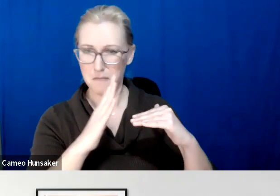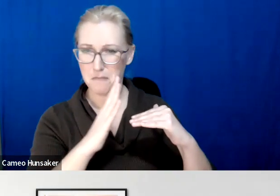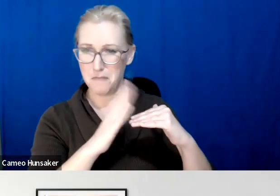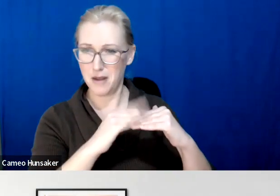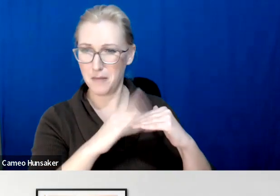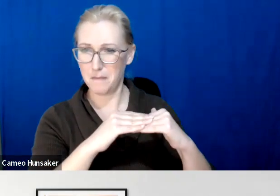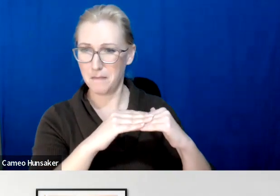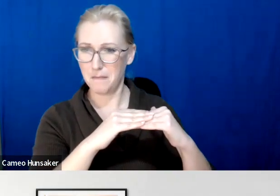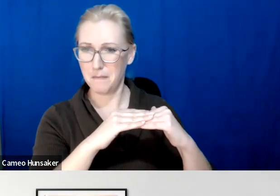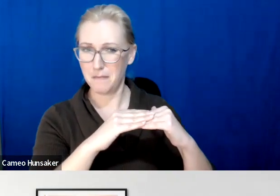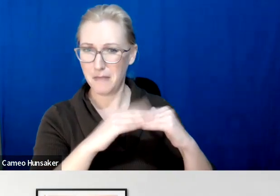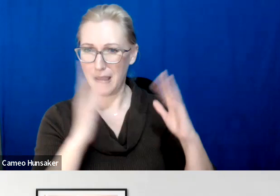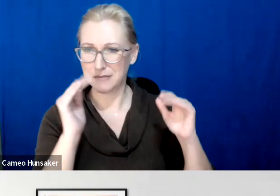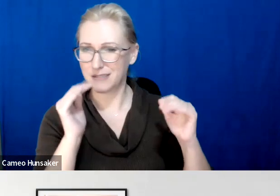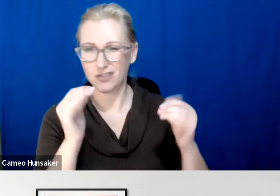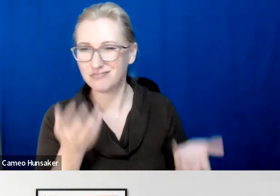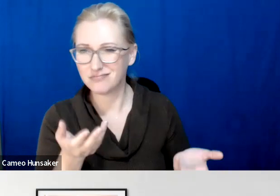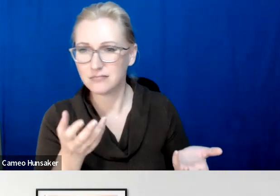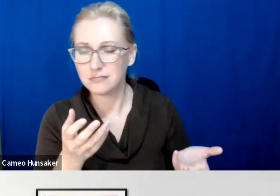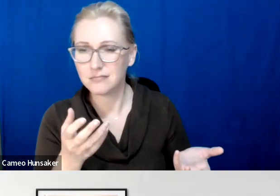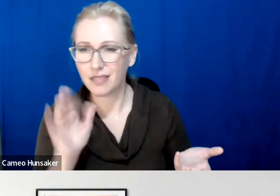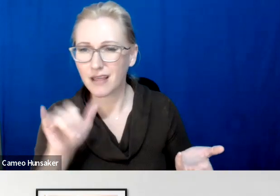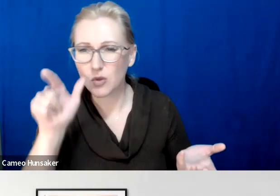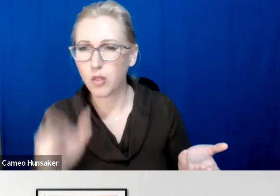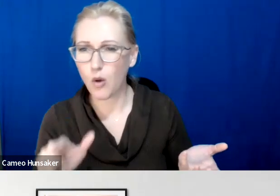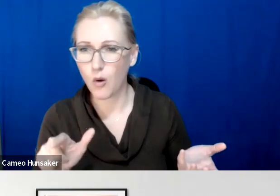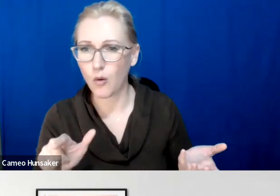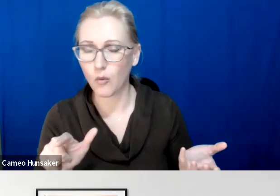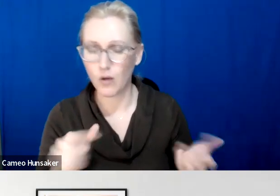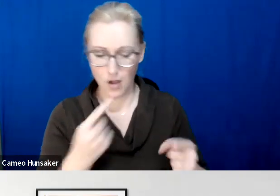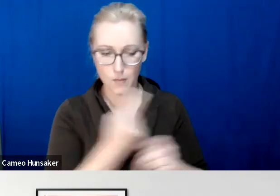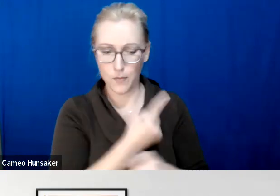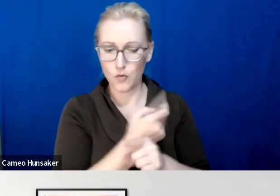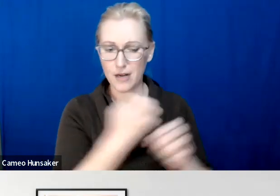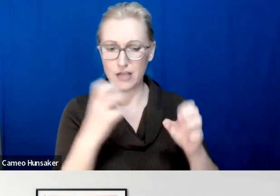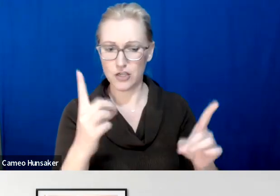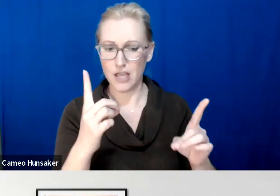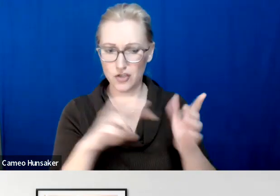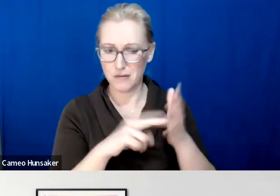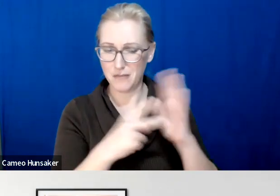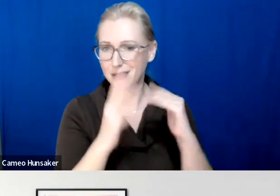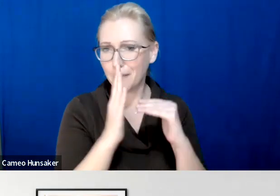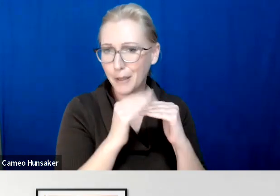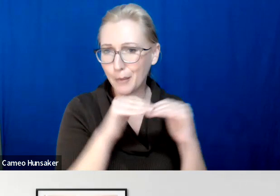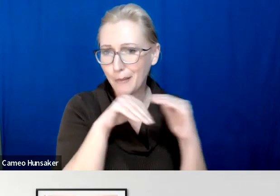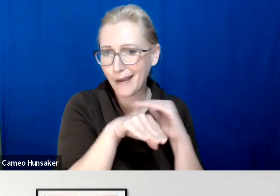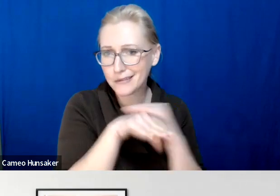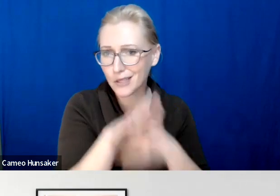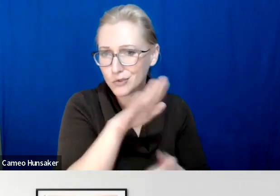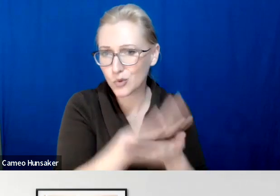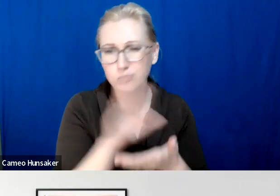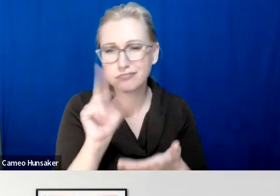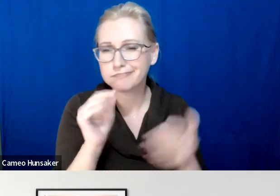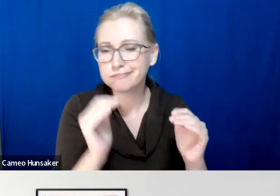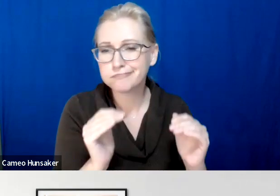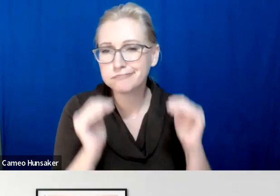an appropriate education is not one that minimally lets you access school. It has to be a little bit more than that. And so the new standard,